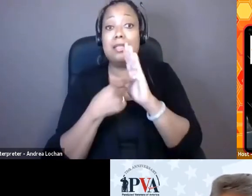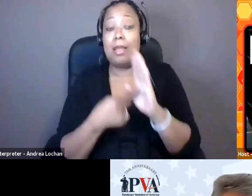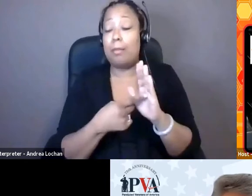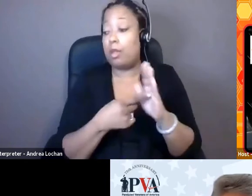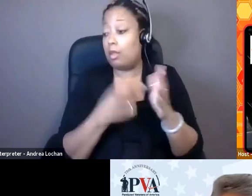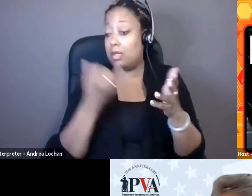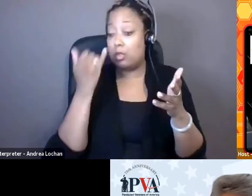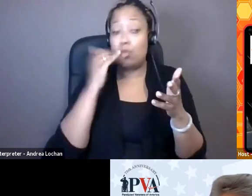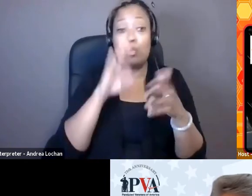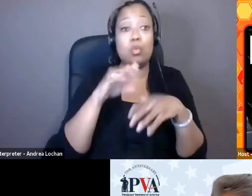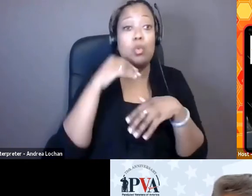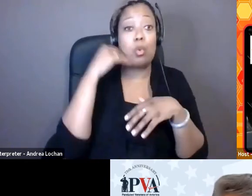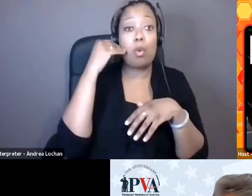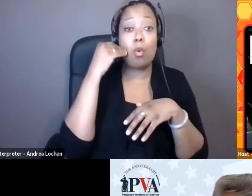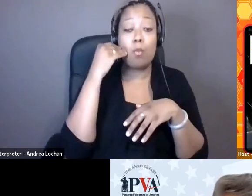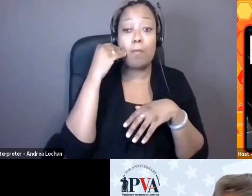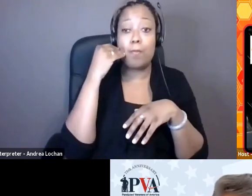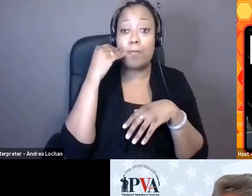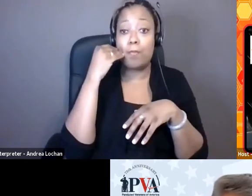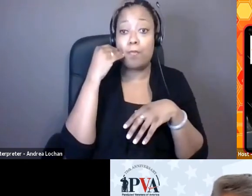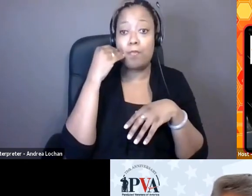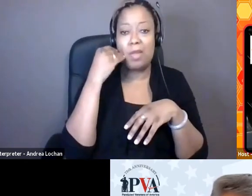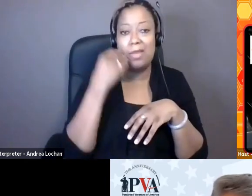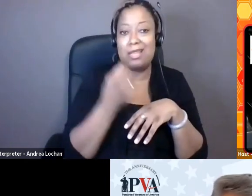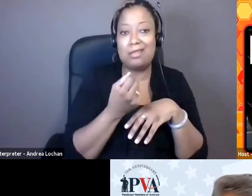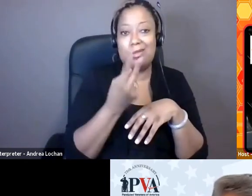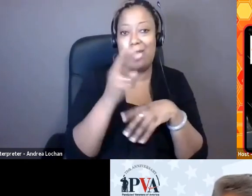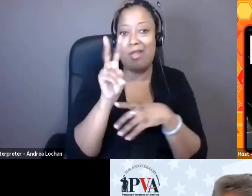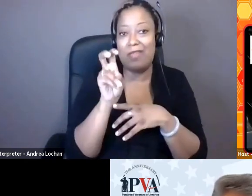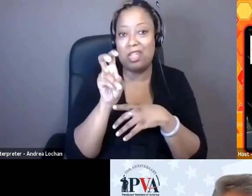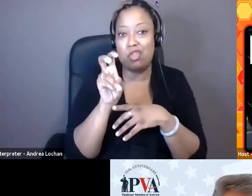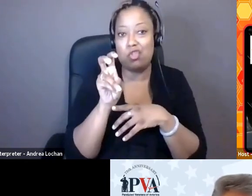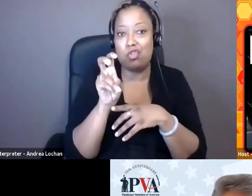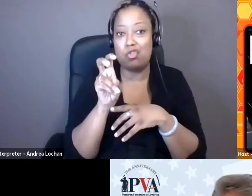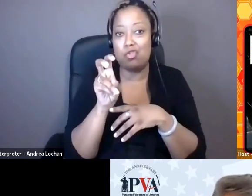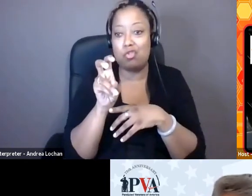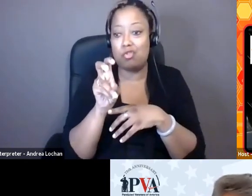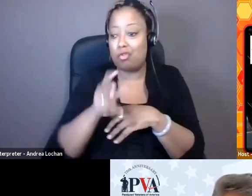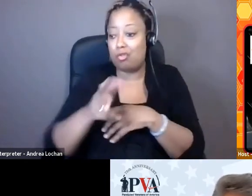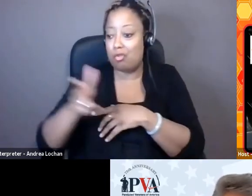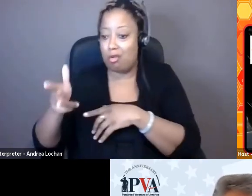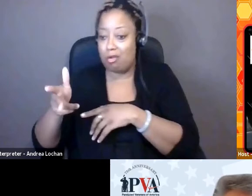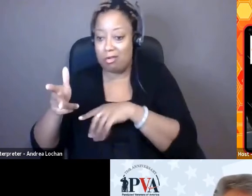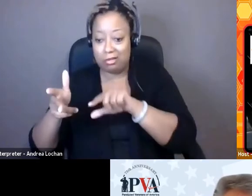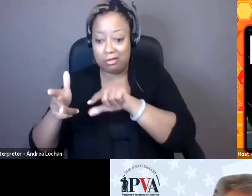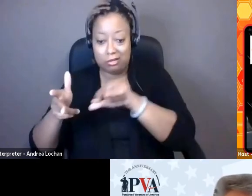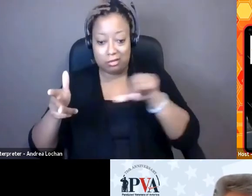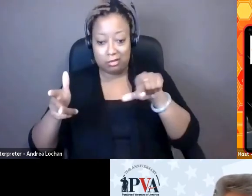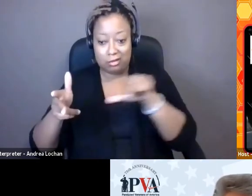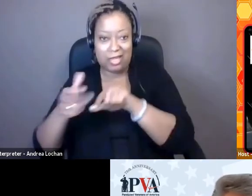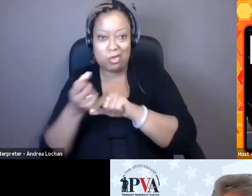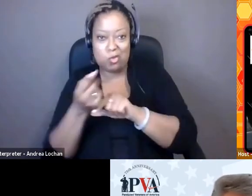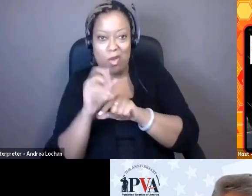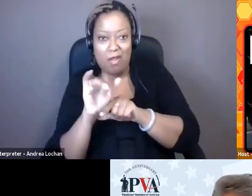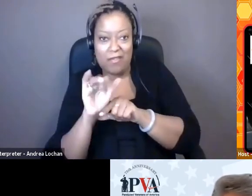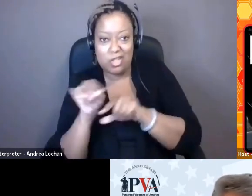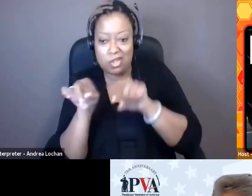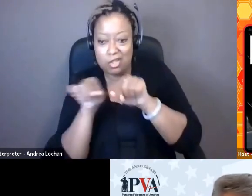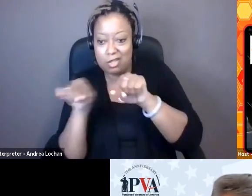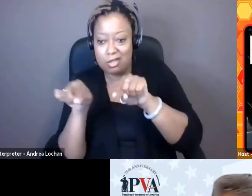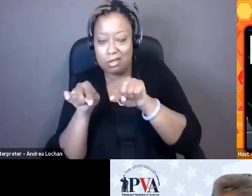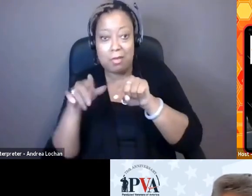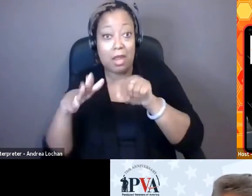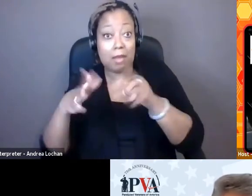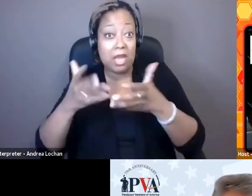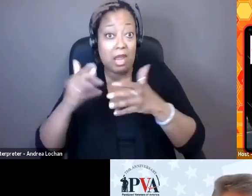a home that has, a 12-inch difference between where you park your car and a carport and